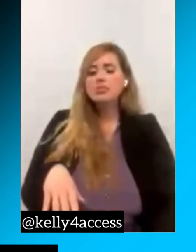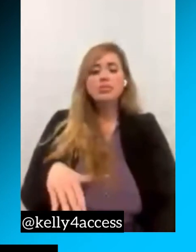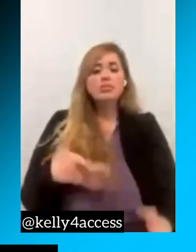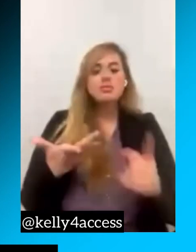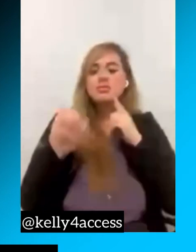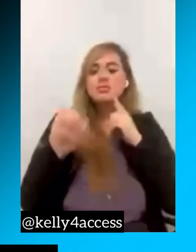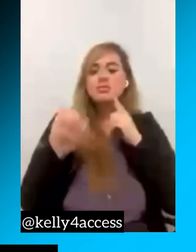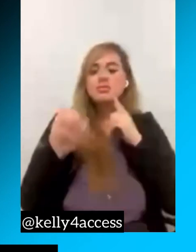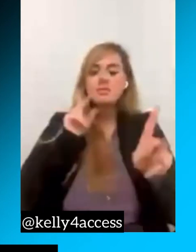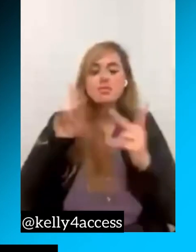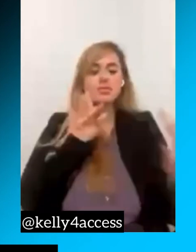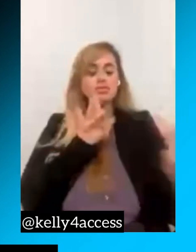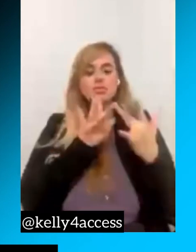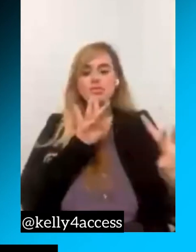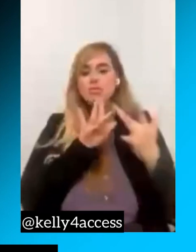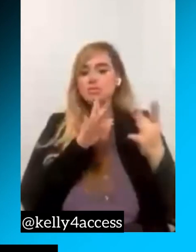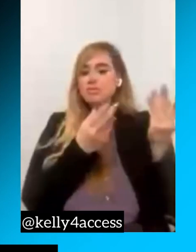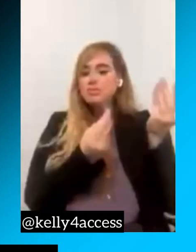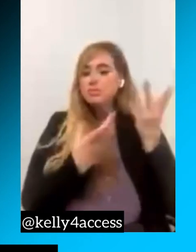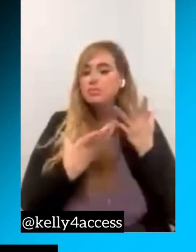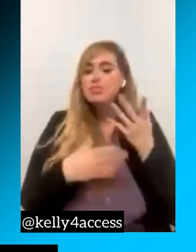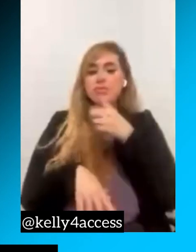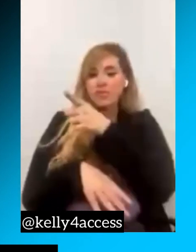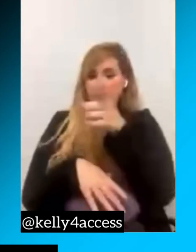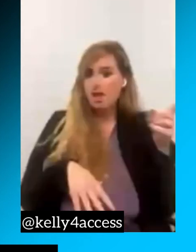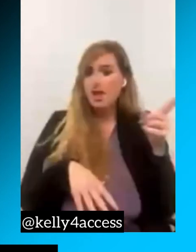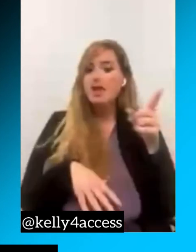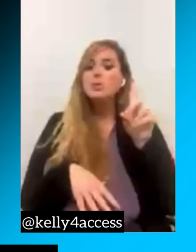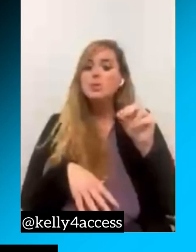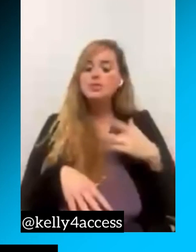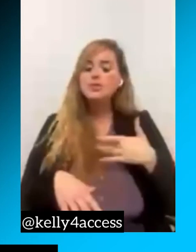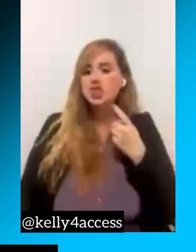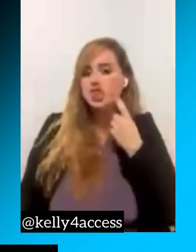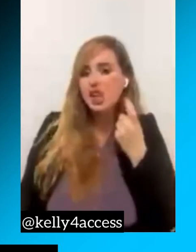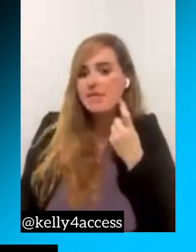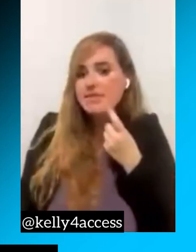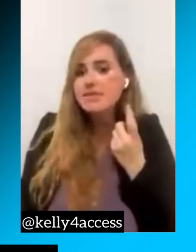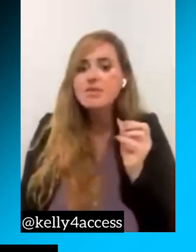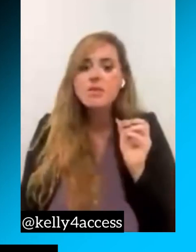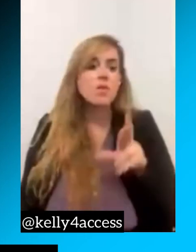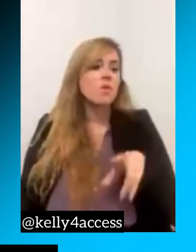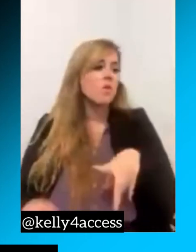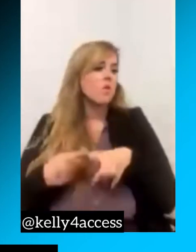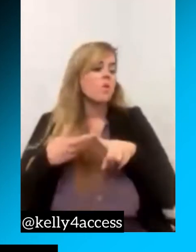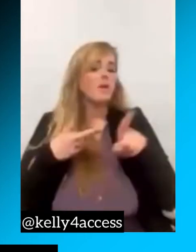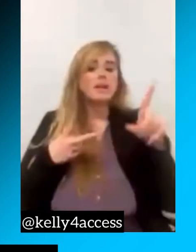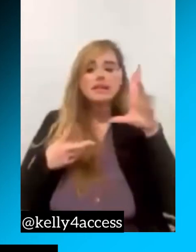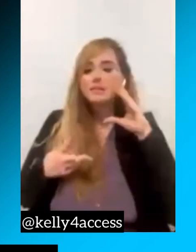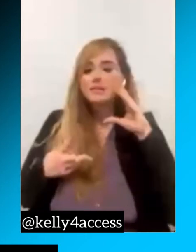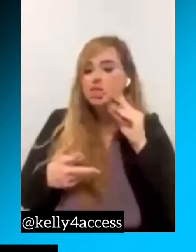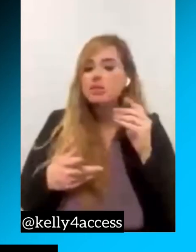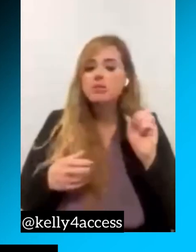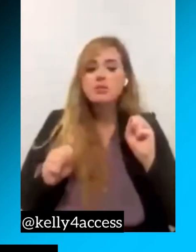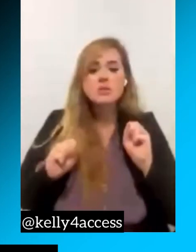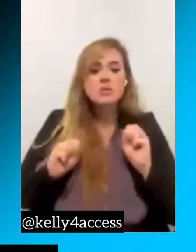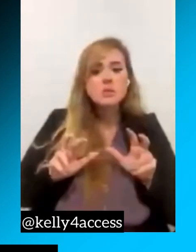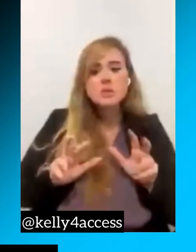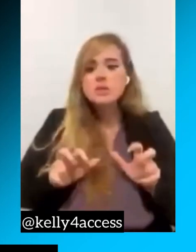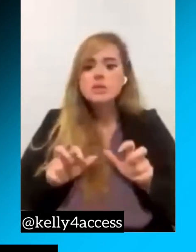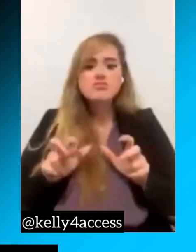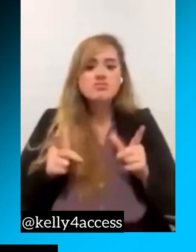out to me and say to me that they have jealousy or they're experiencing jealousy or they have